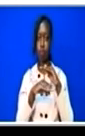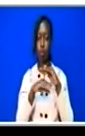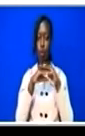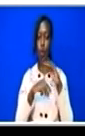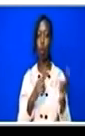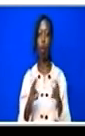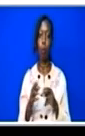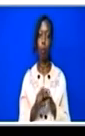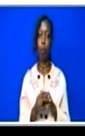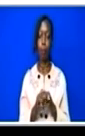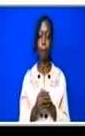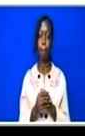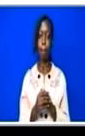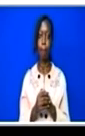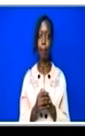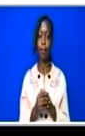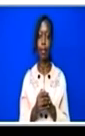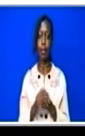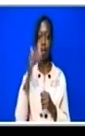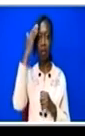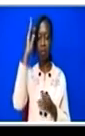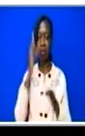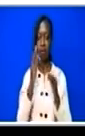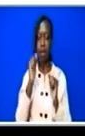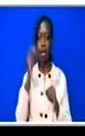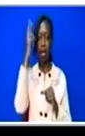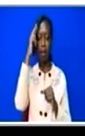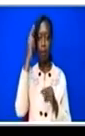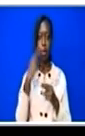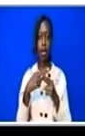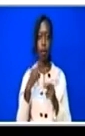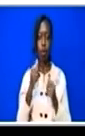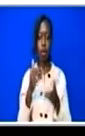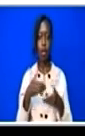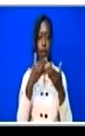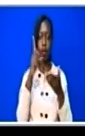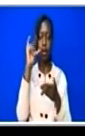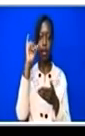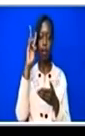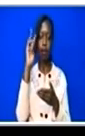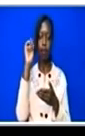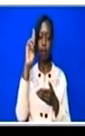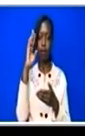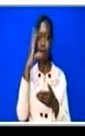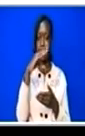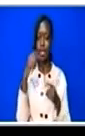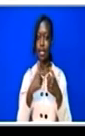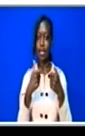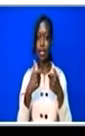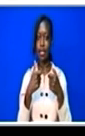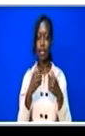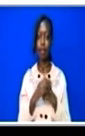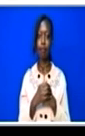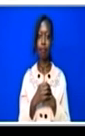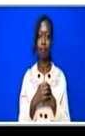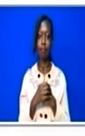stored in the liver cells. And I don't know whether you can remember the name that we give to the liver cells. They are the hepatocytes. The hepatocytes. Yeah.